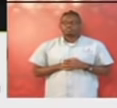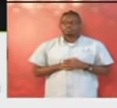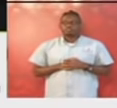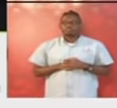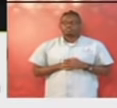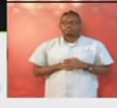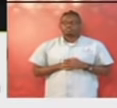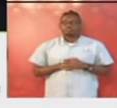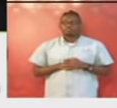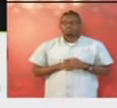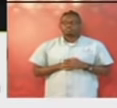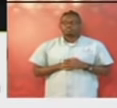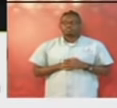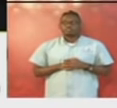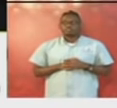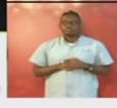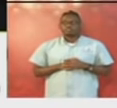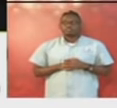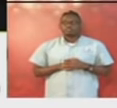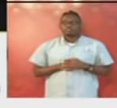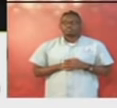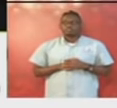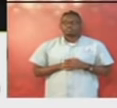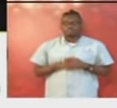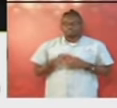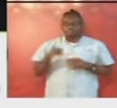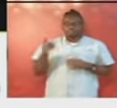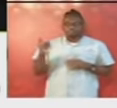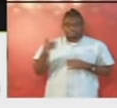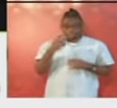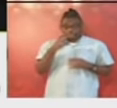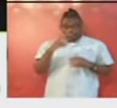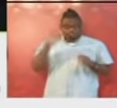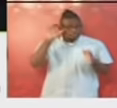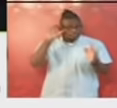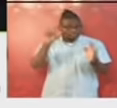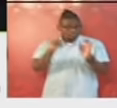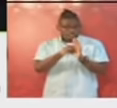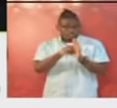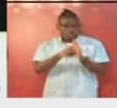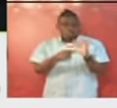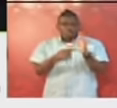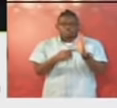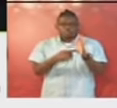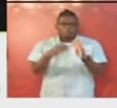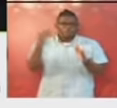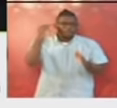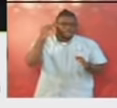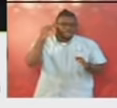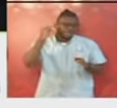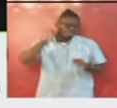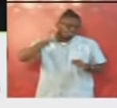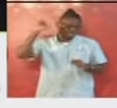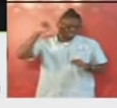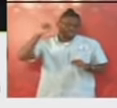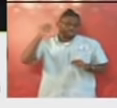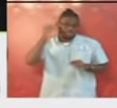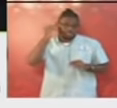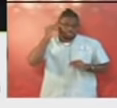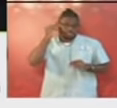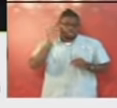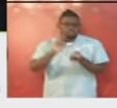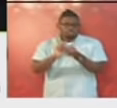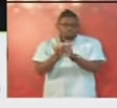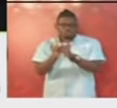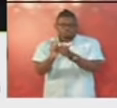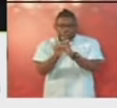now. This slide looks at the mental stress change scores. And as you can see,